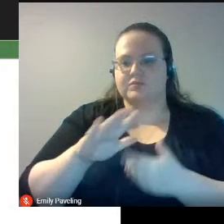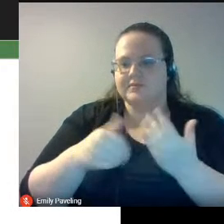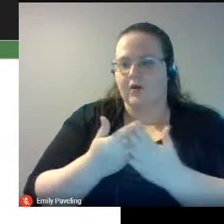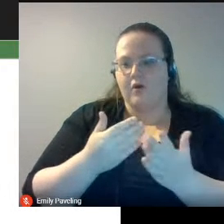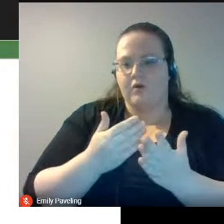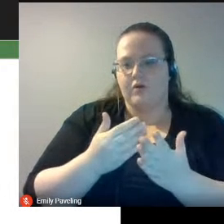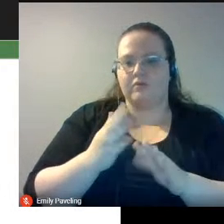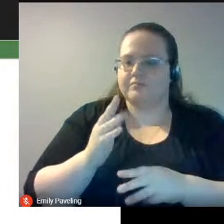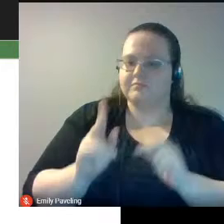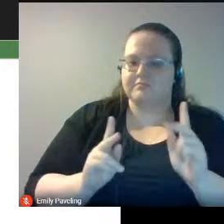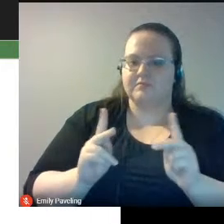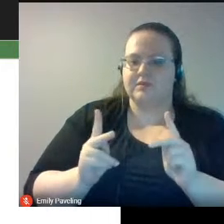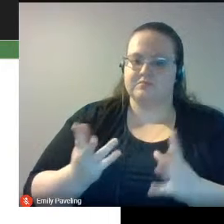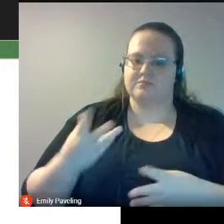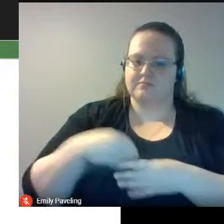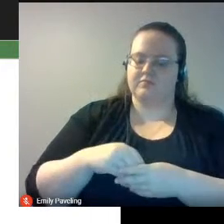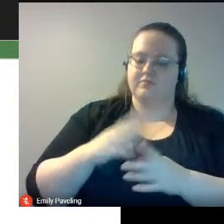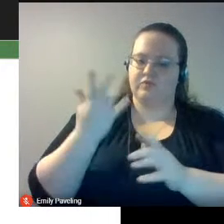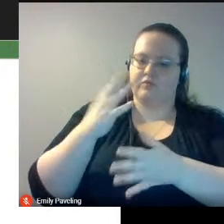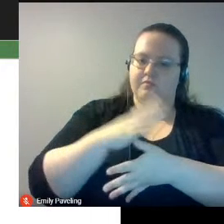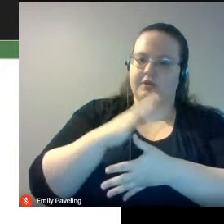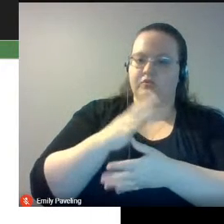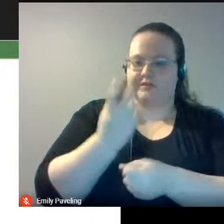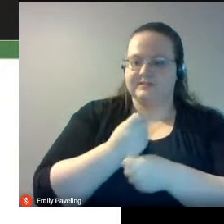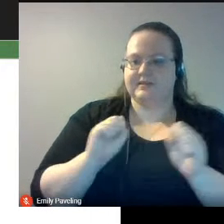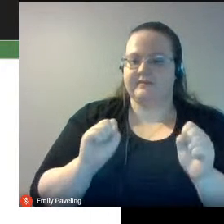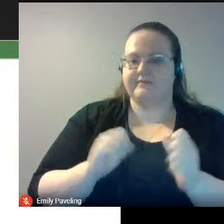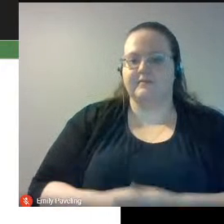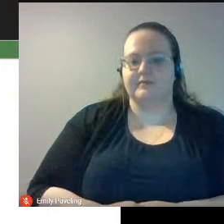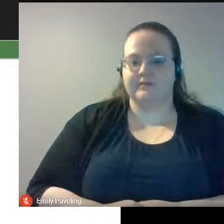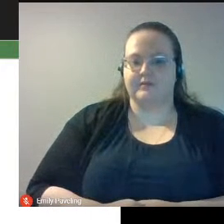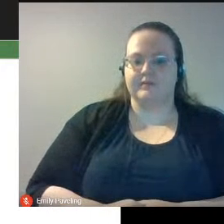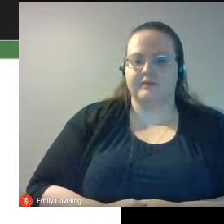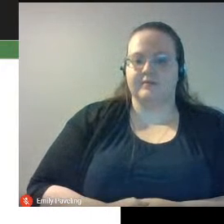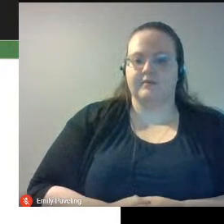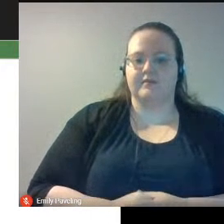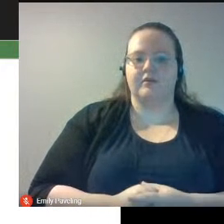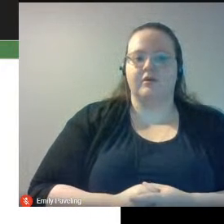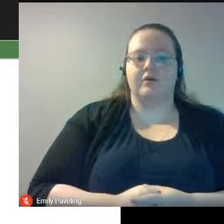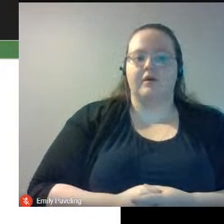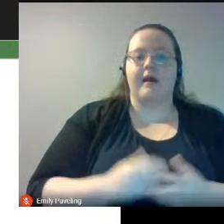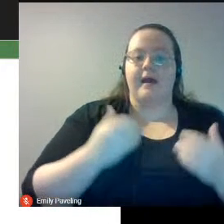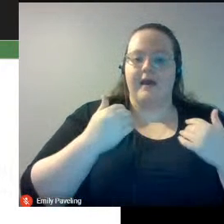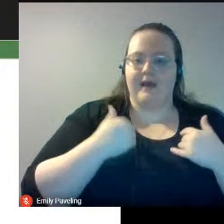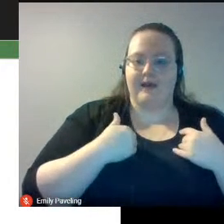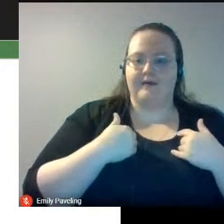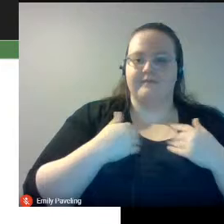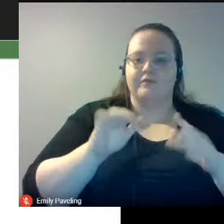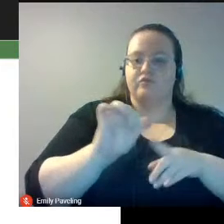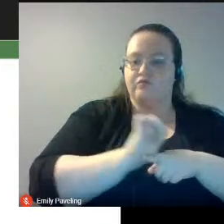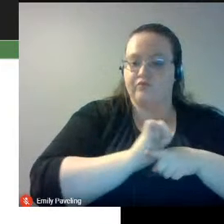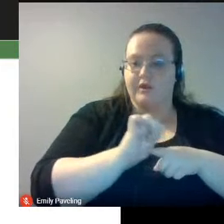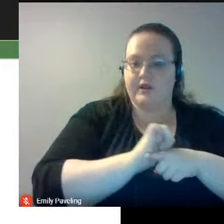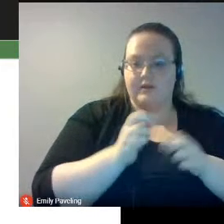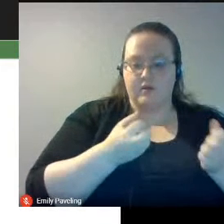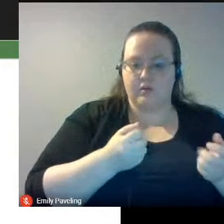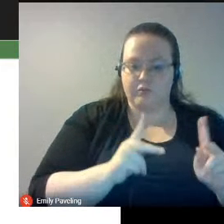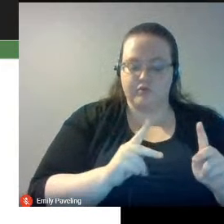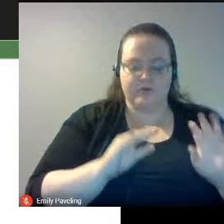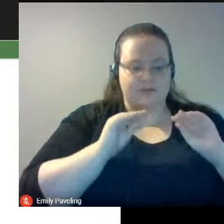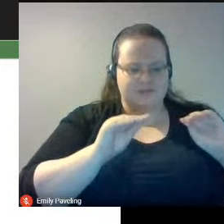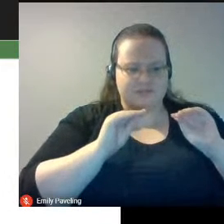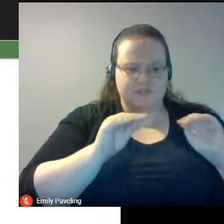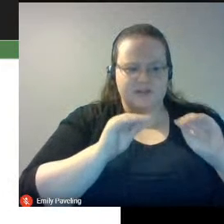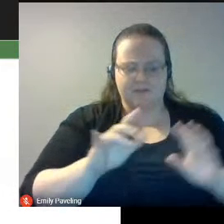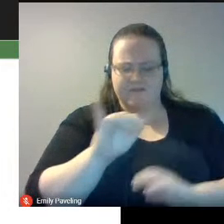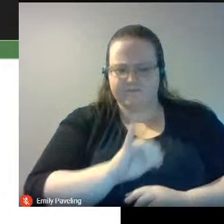visitors. We support training and educational opportunities for school staff regarding infection prevention and control practice.